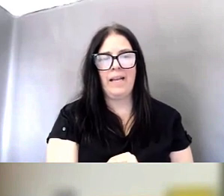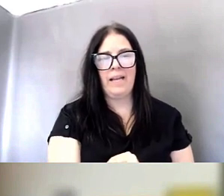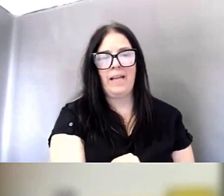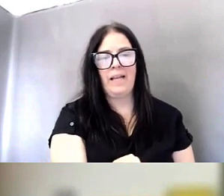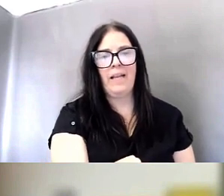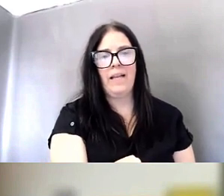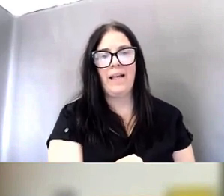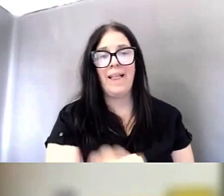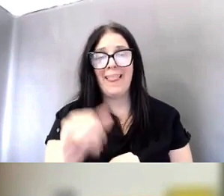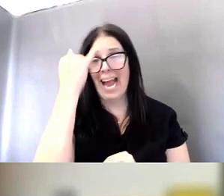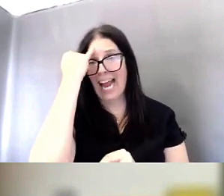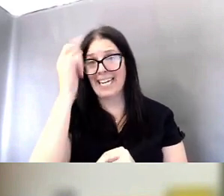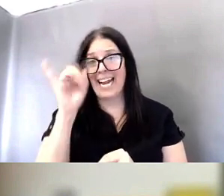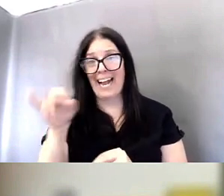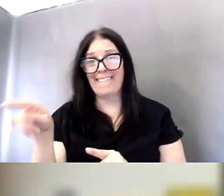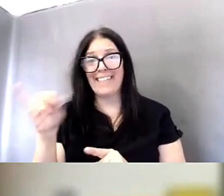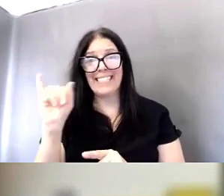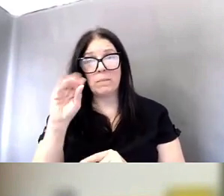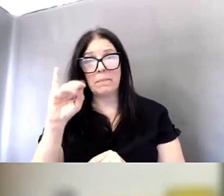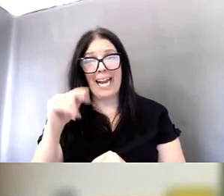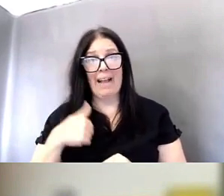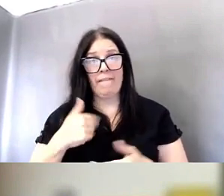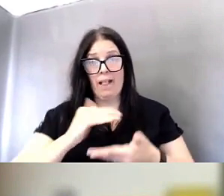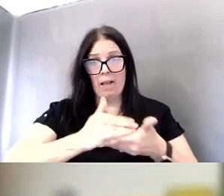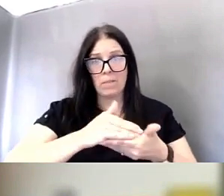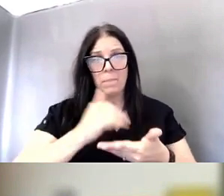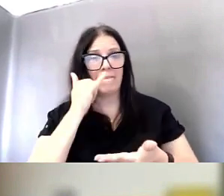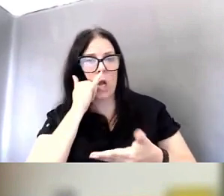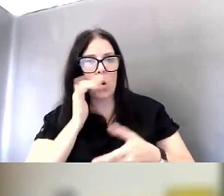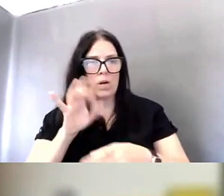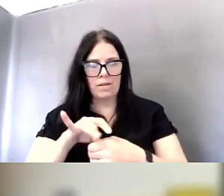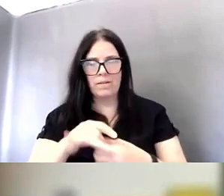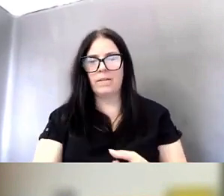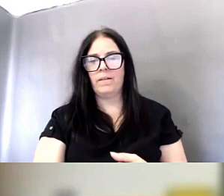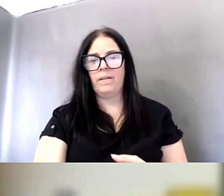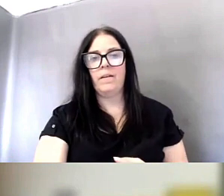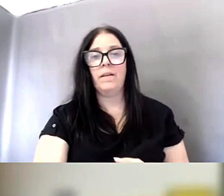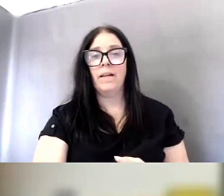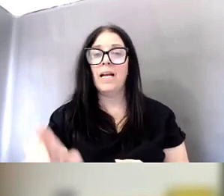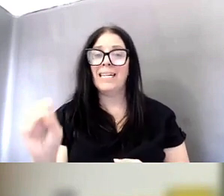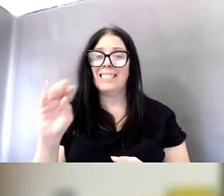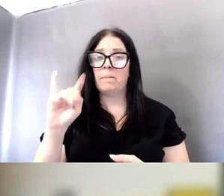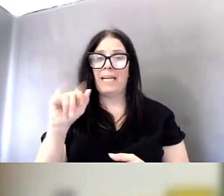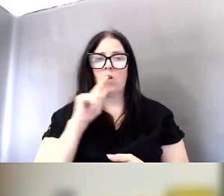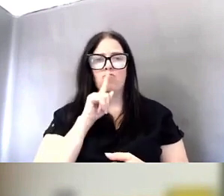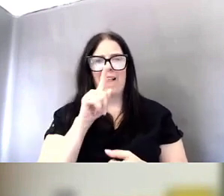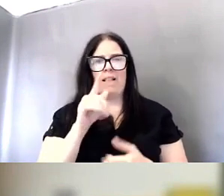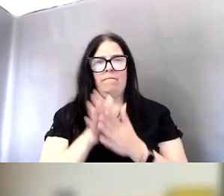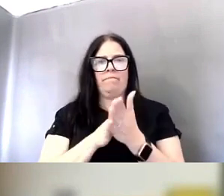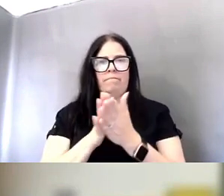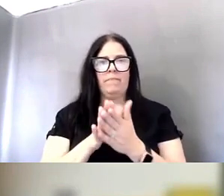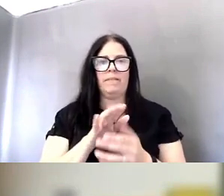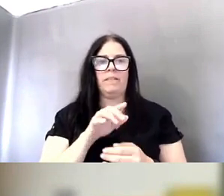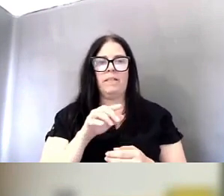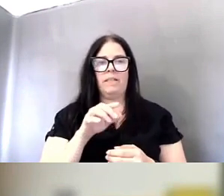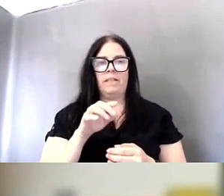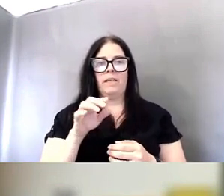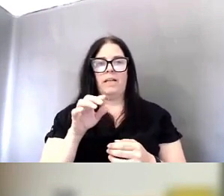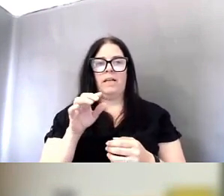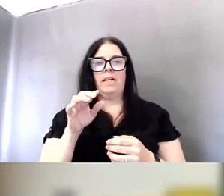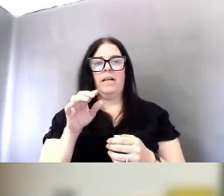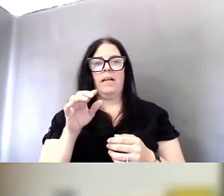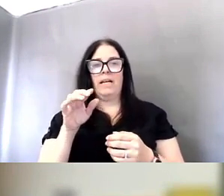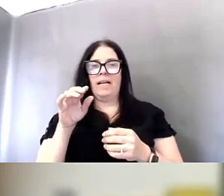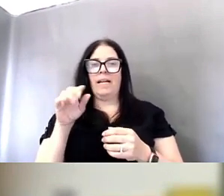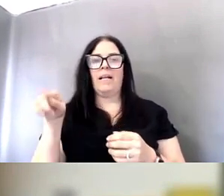devices to be able to connect. Smita has been very active in sharing resources, but also linking back. Today we are talking about